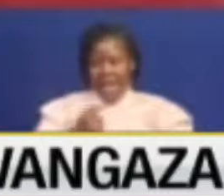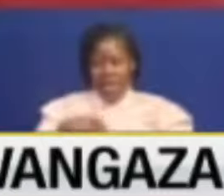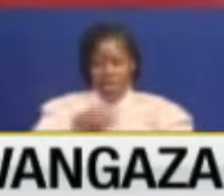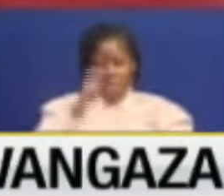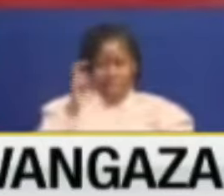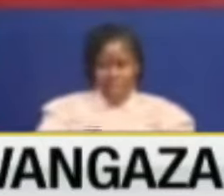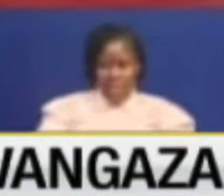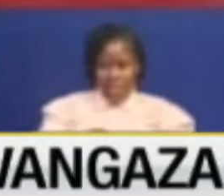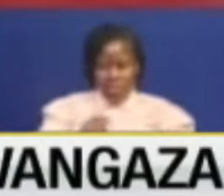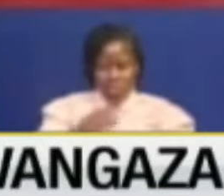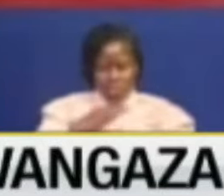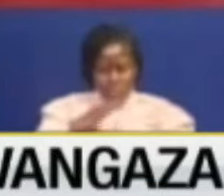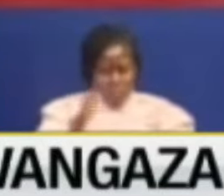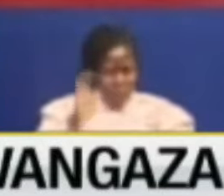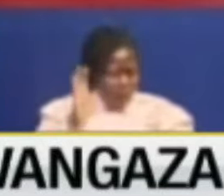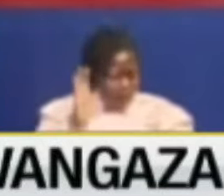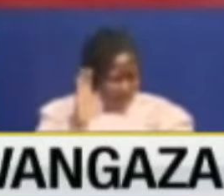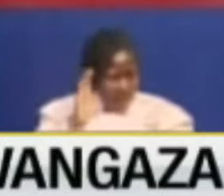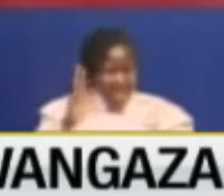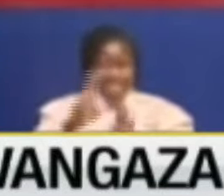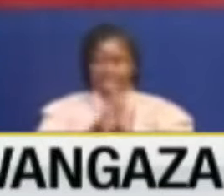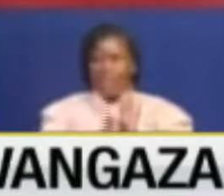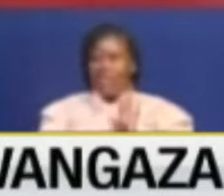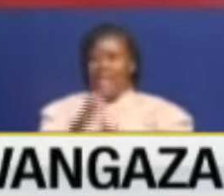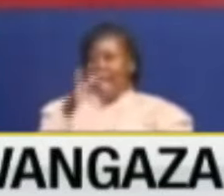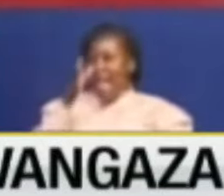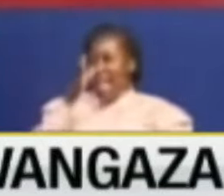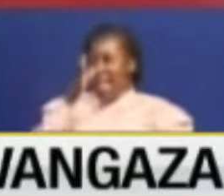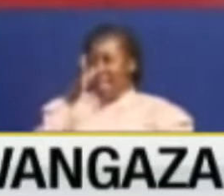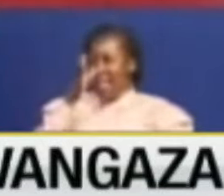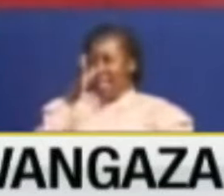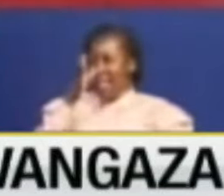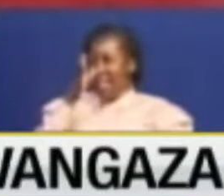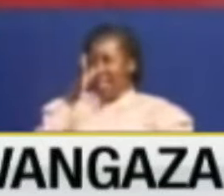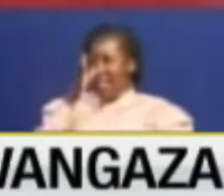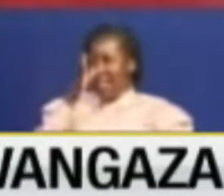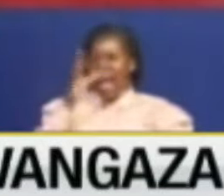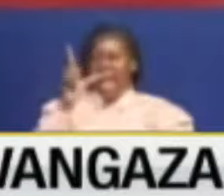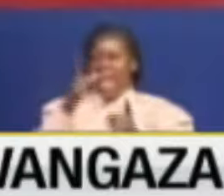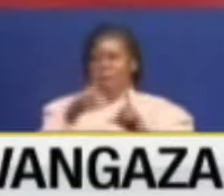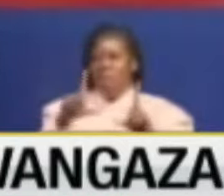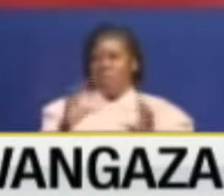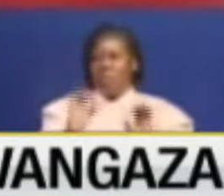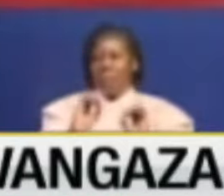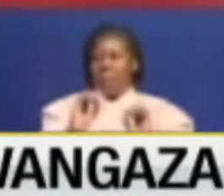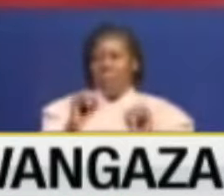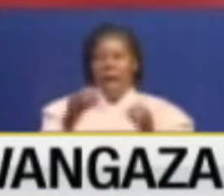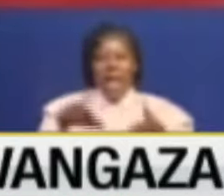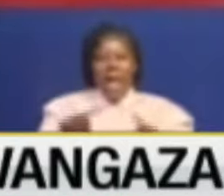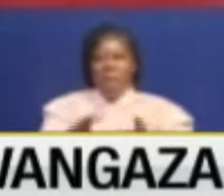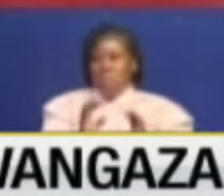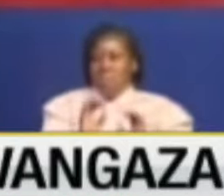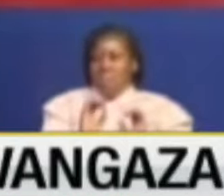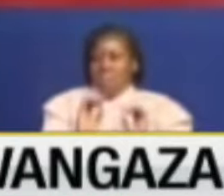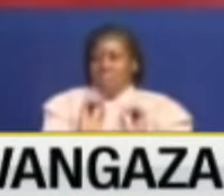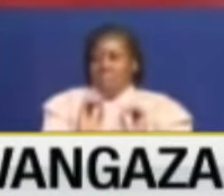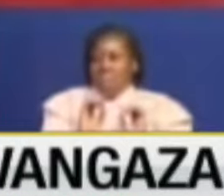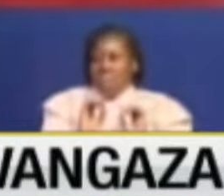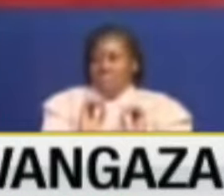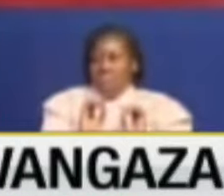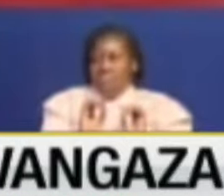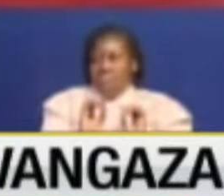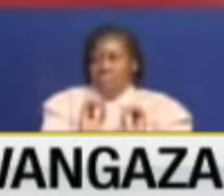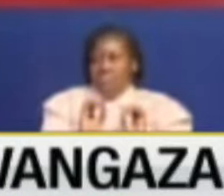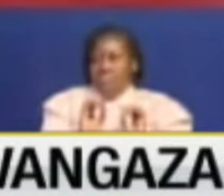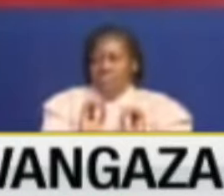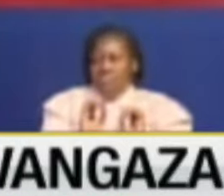must obey the rules. Lies cannot be a language that is allowed here, Mr. Speaker.